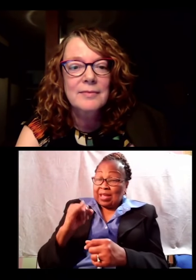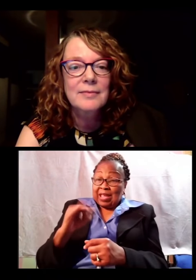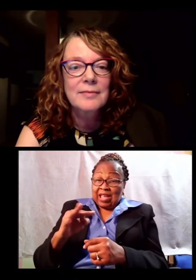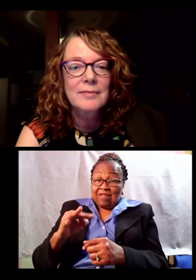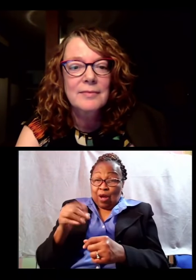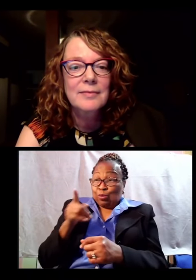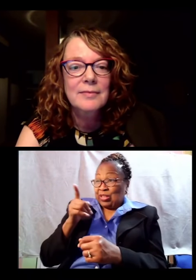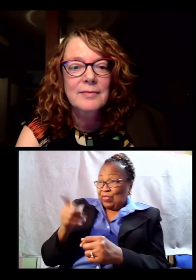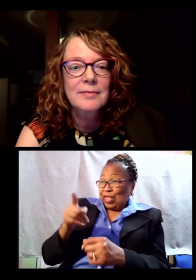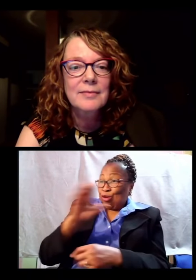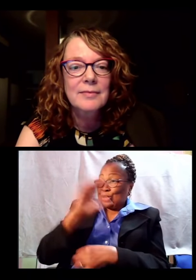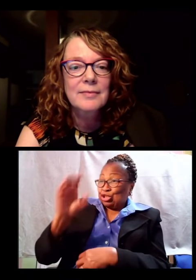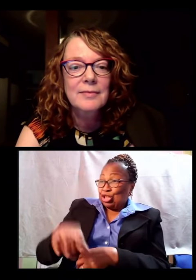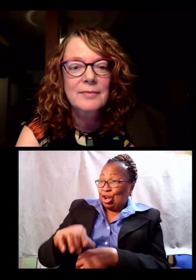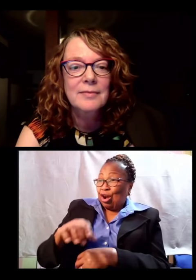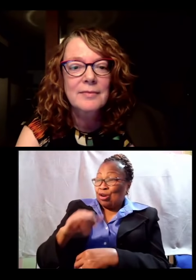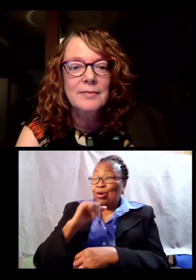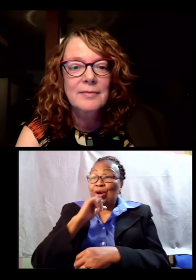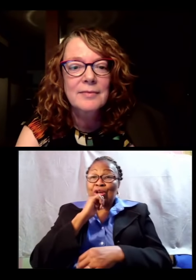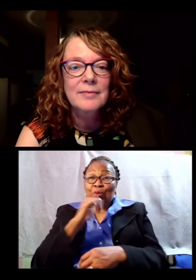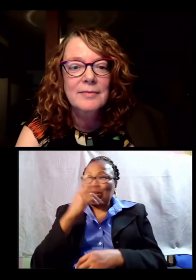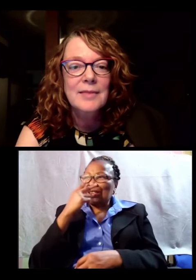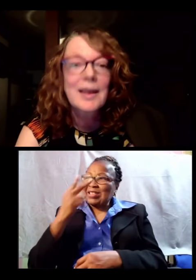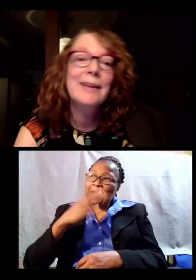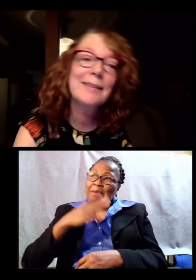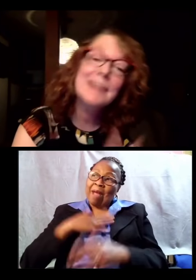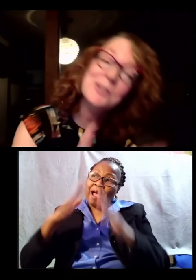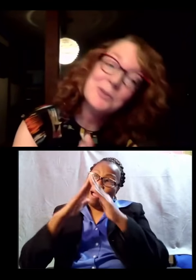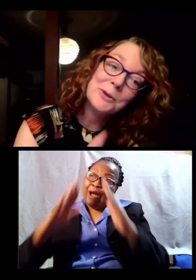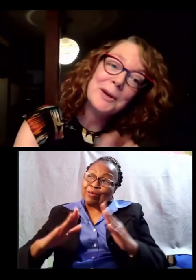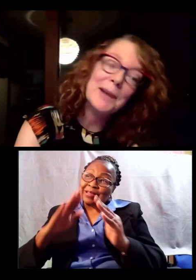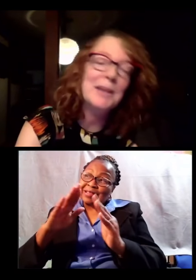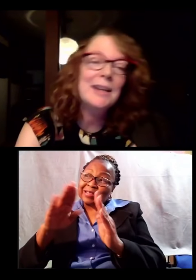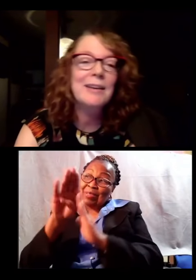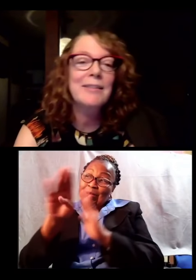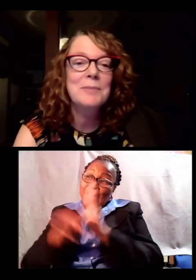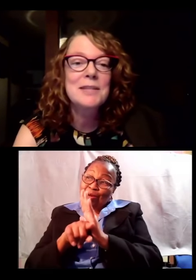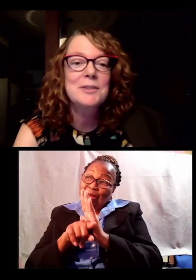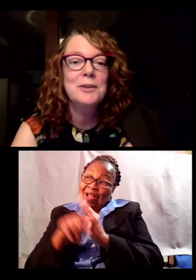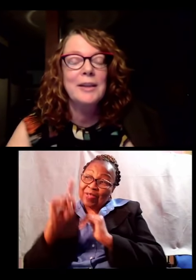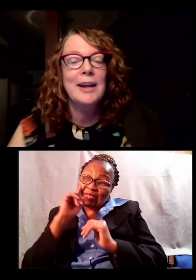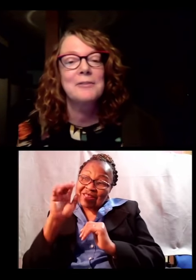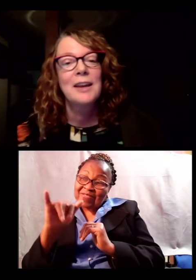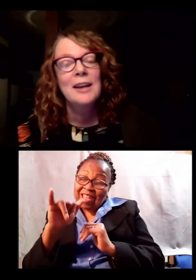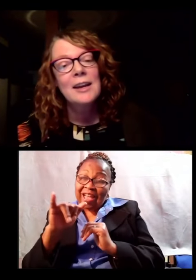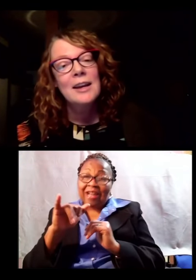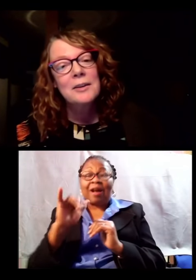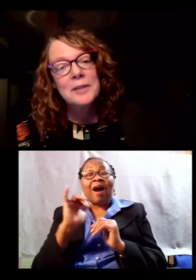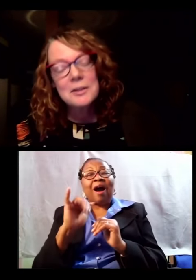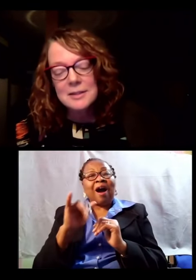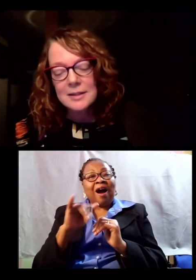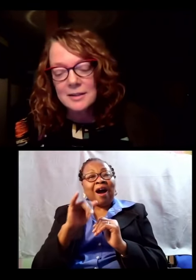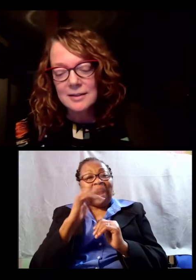wouldn't be seeing my study in the background. Think of that. That's true. I'm getting a glimpse into your life.